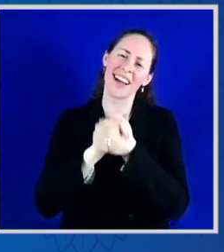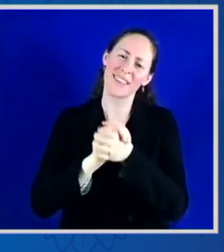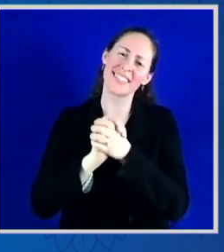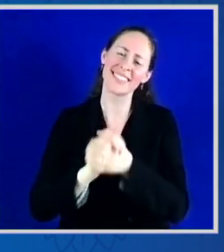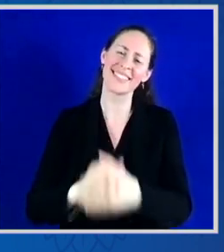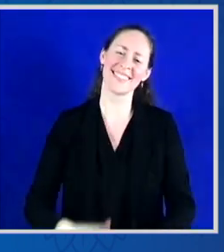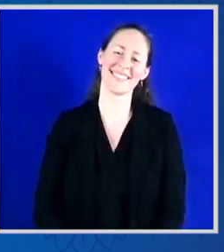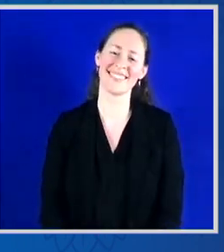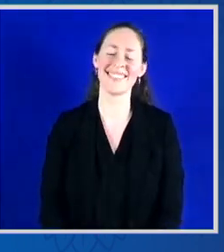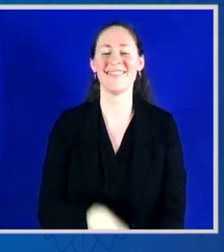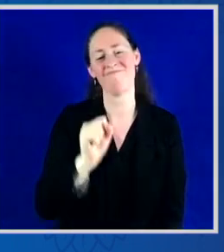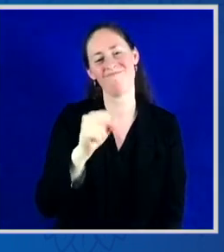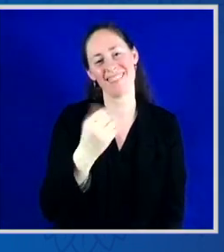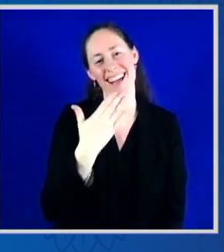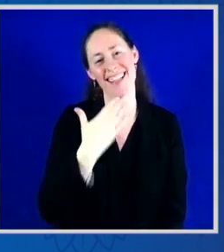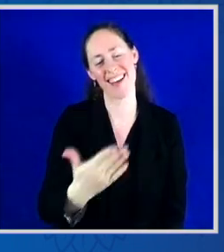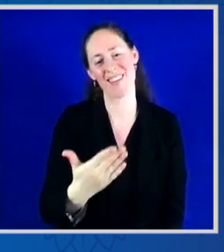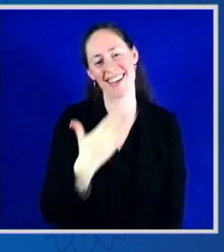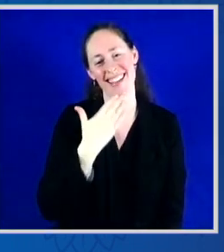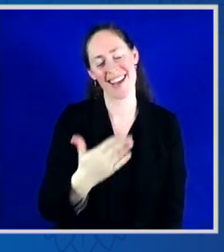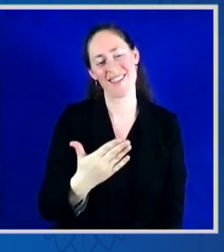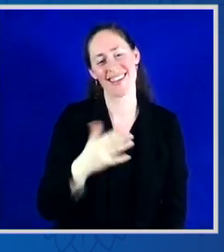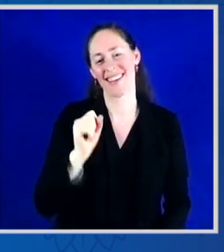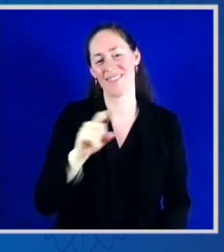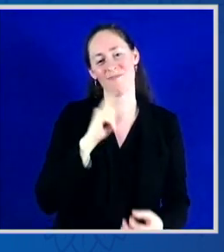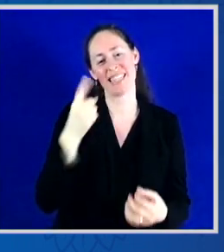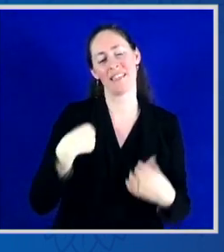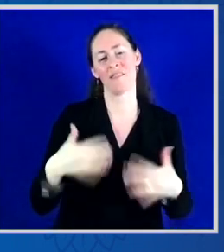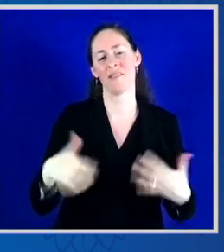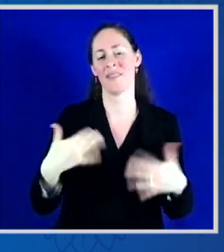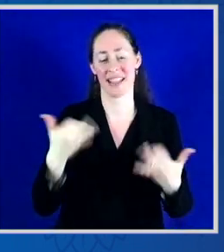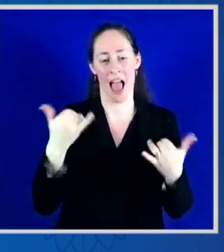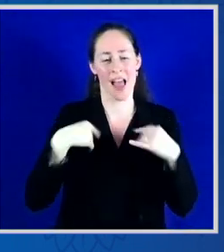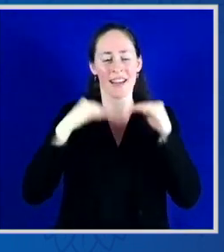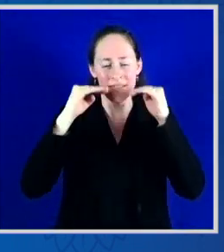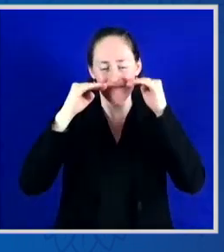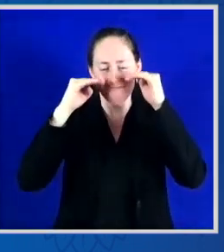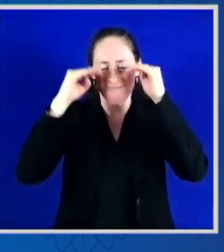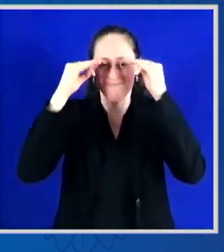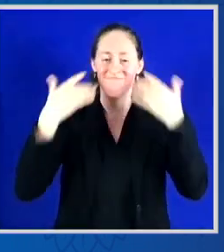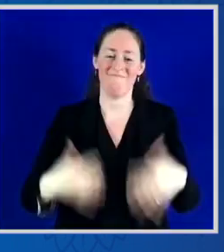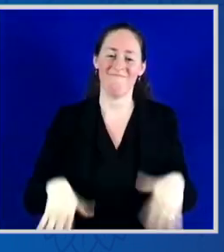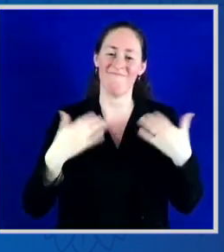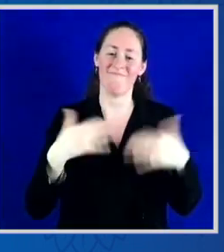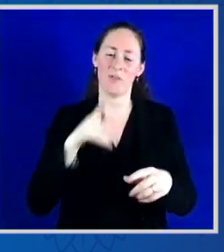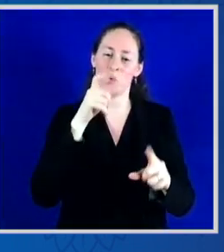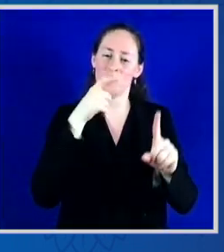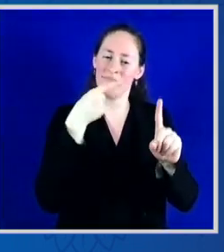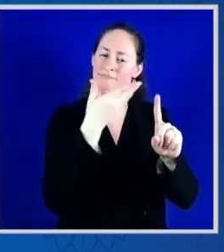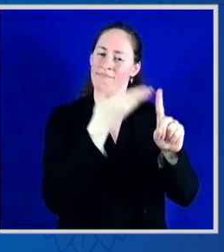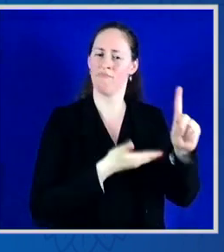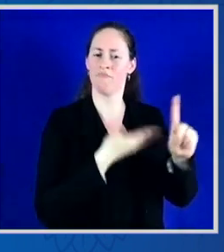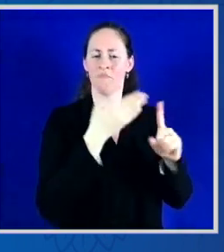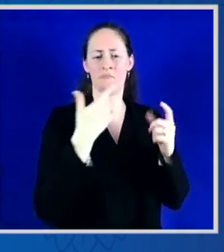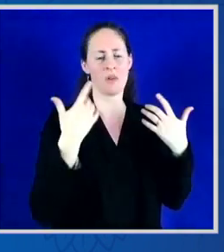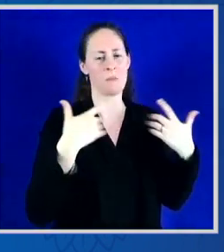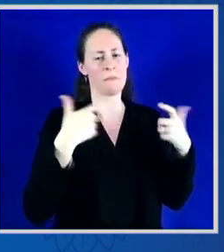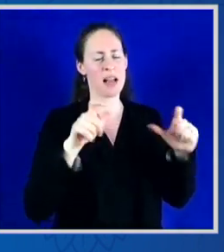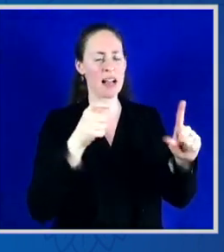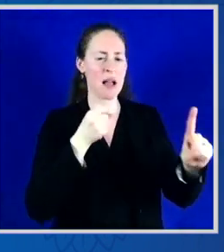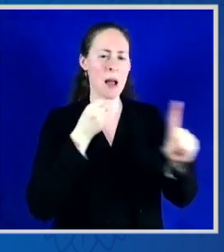you. Yeah, it makes me really emotional that she's been able to make such a difference, Yeah. and that our